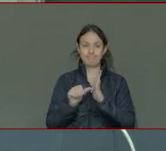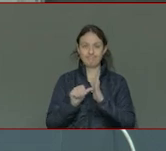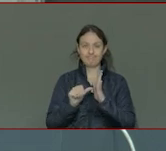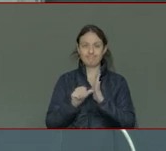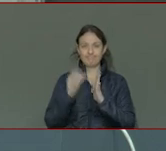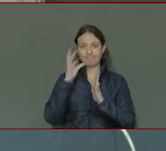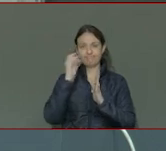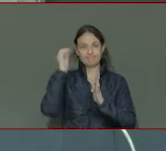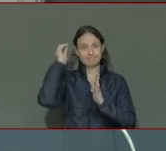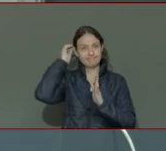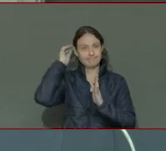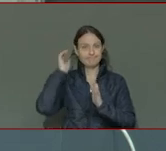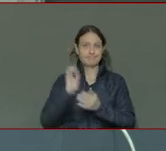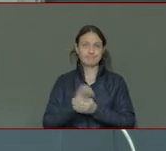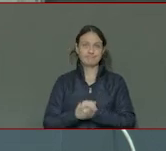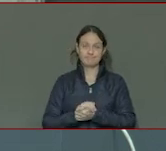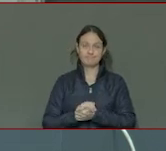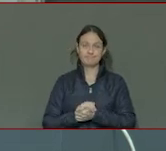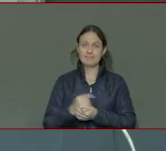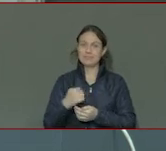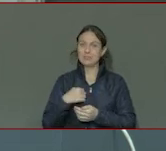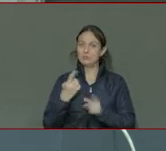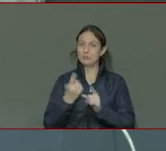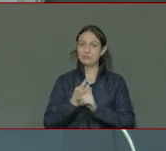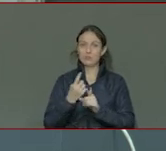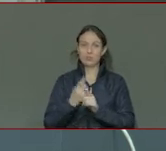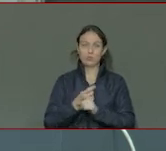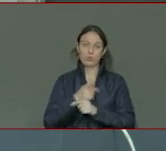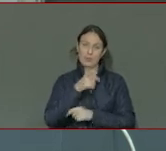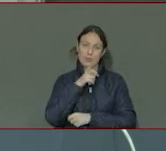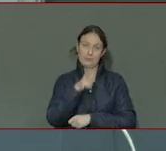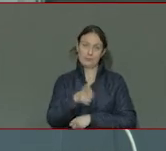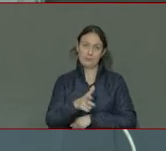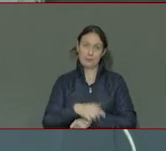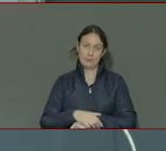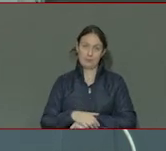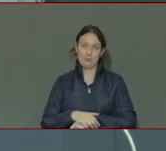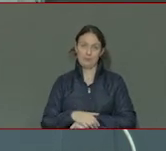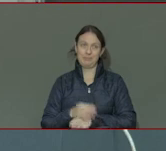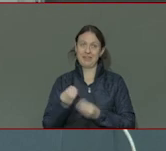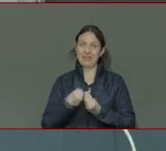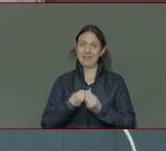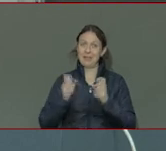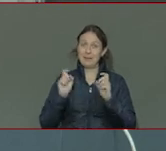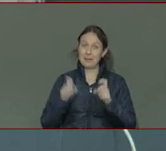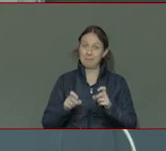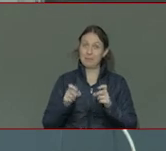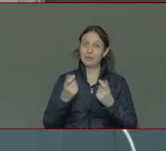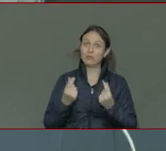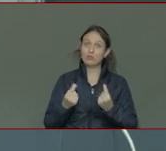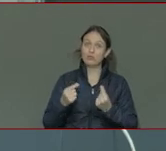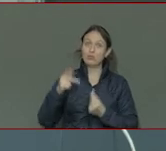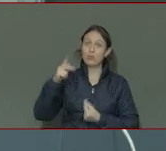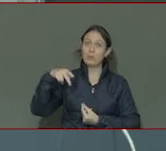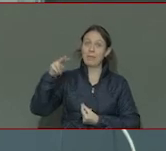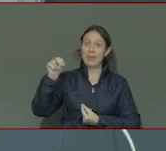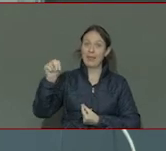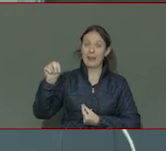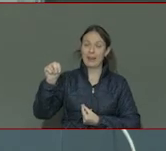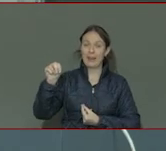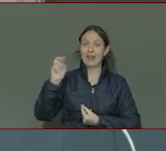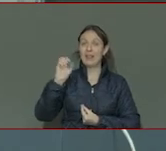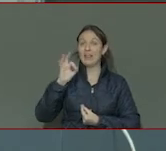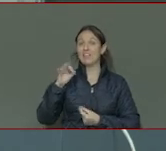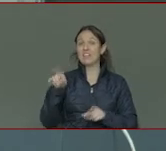so I work it in my teaching and that's why I tell you everything must be in pen. Even if you draw